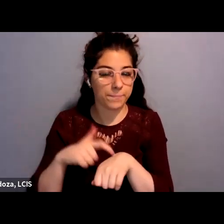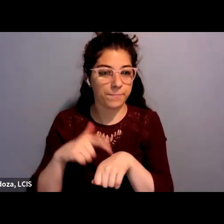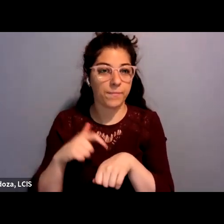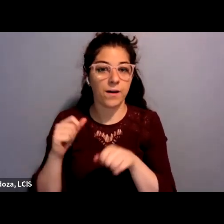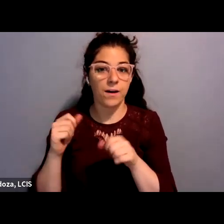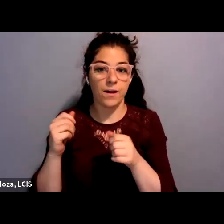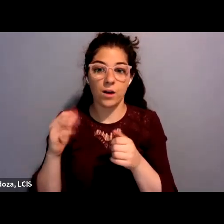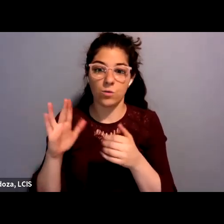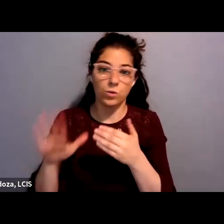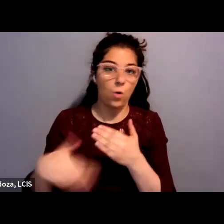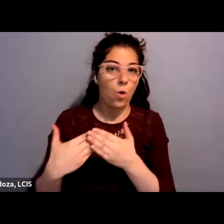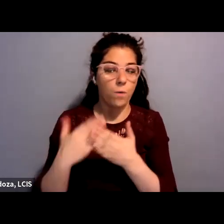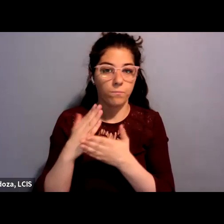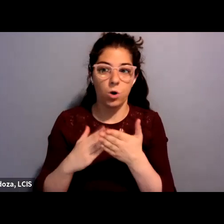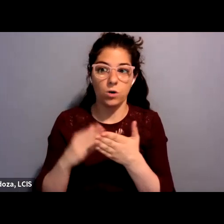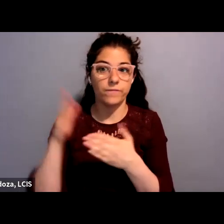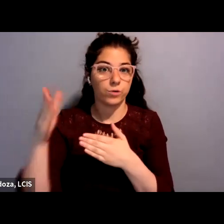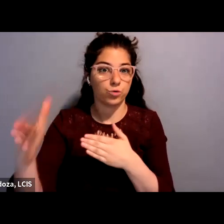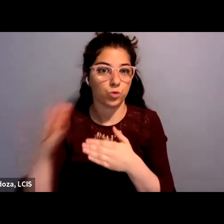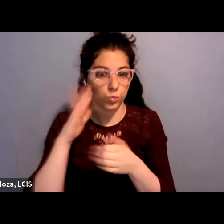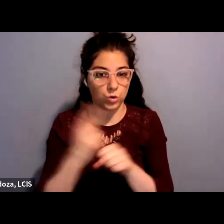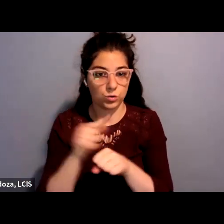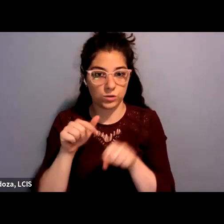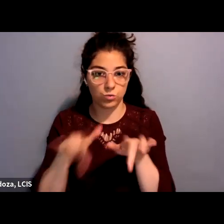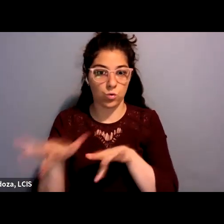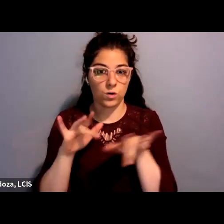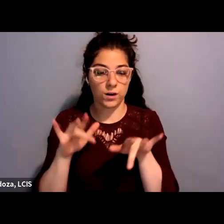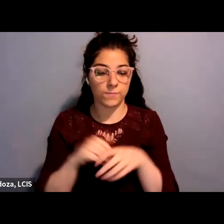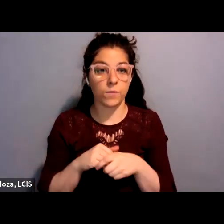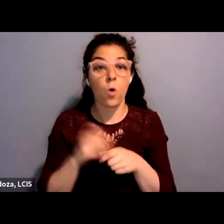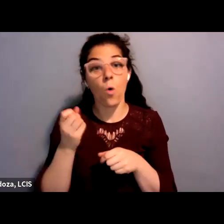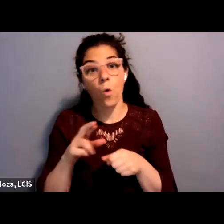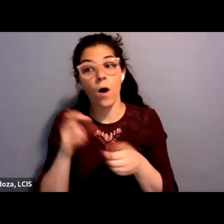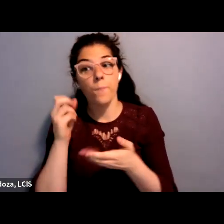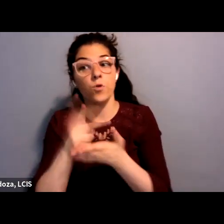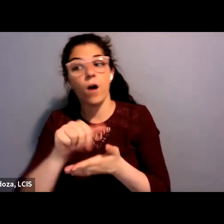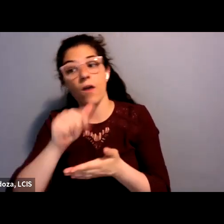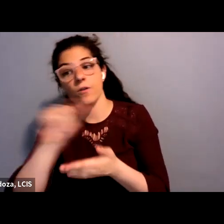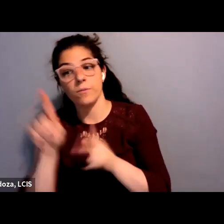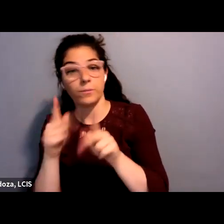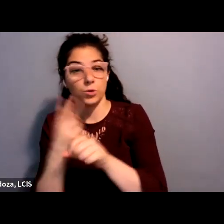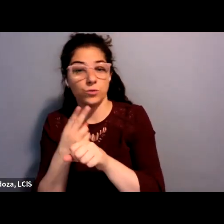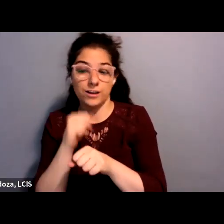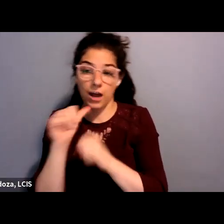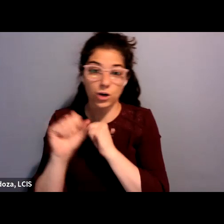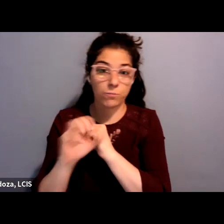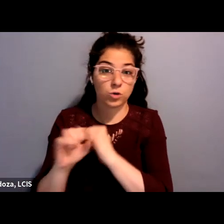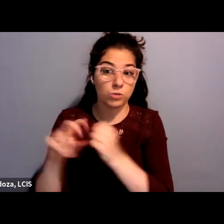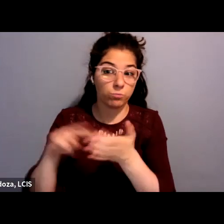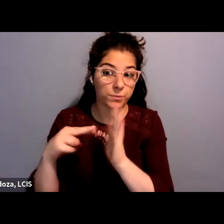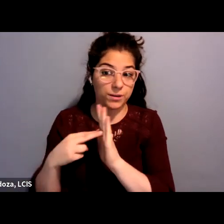part of the recording in the future or authorize others to use it for non-commercial purposes consistent with our